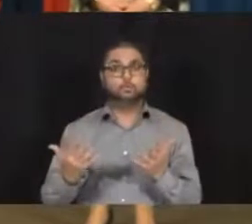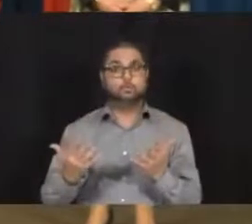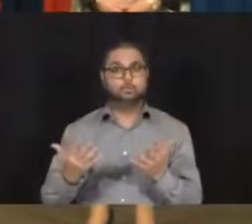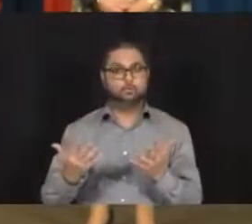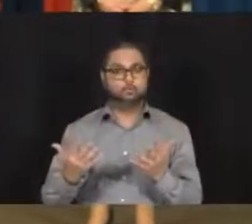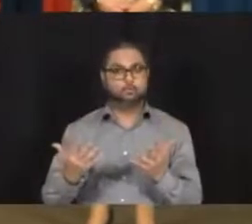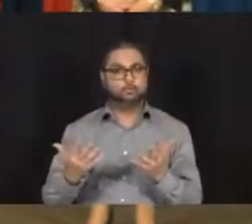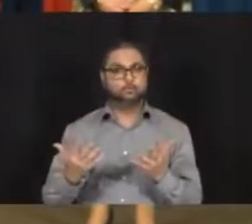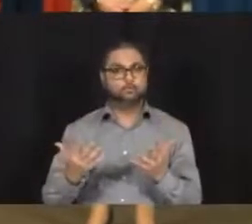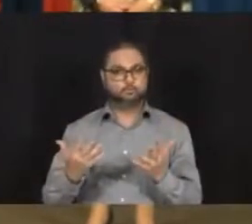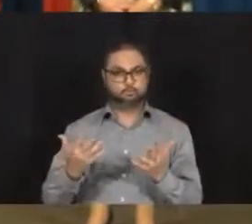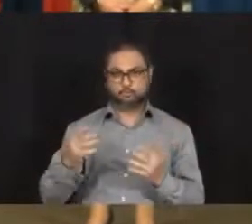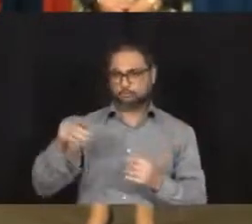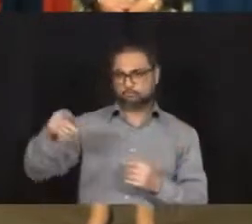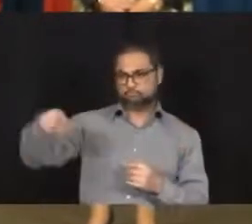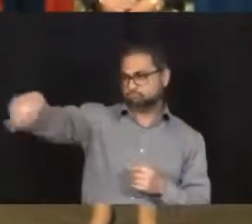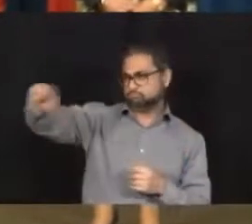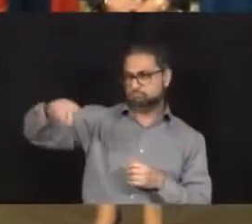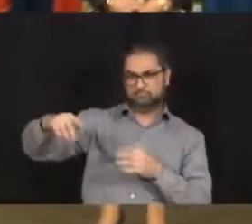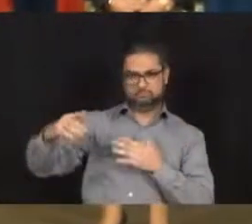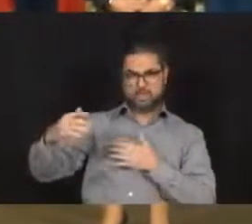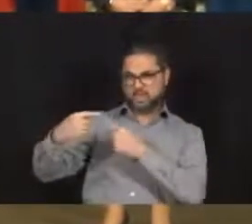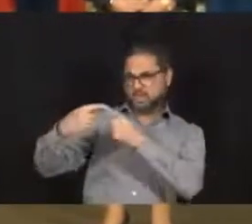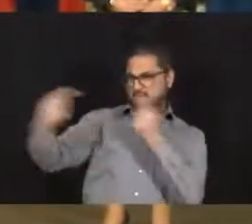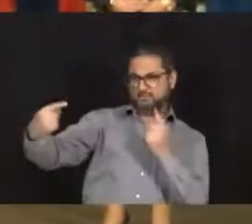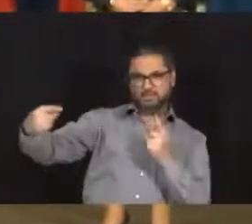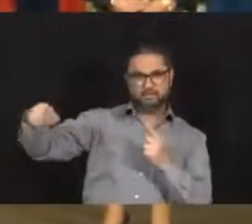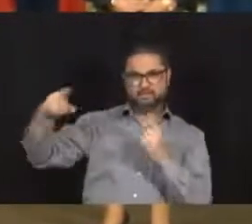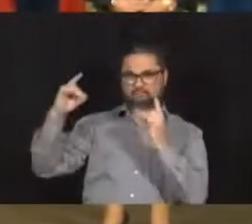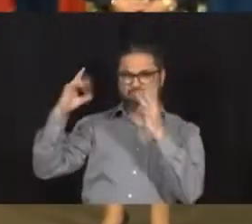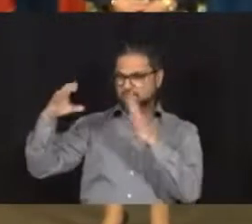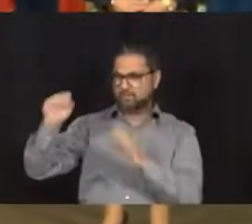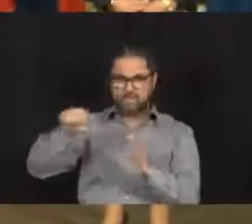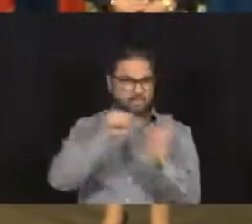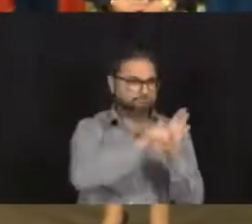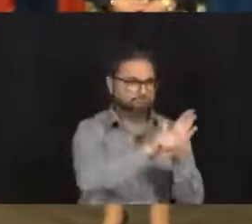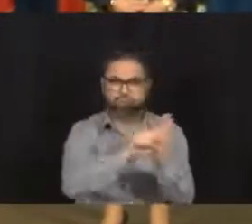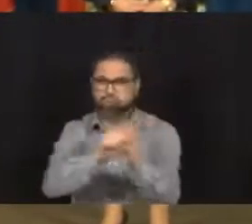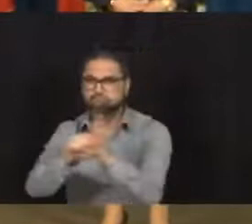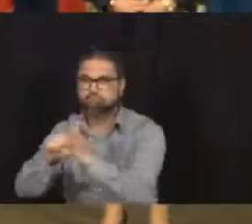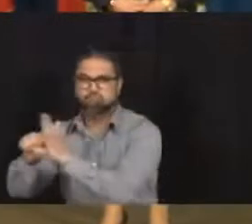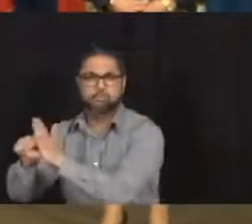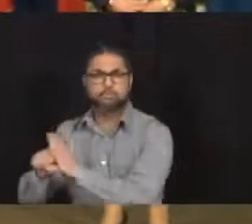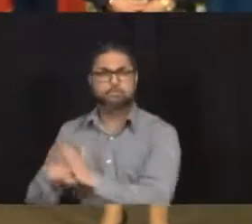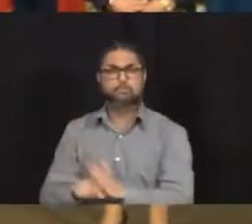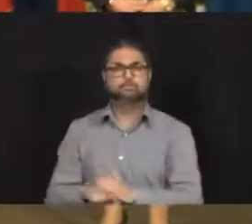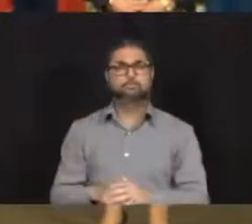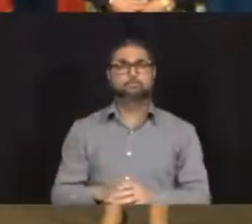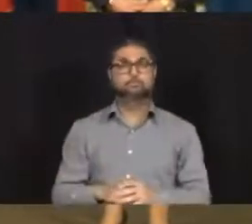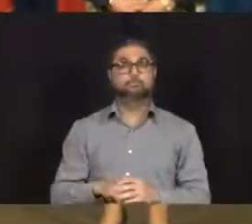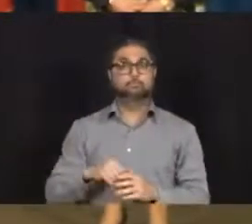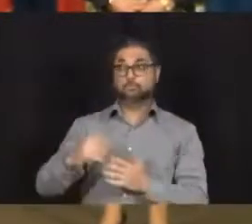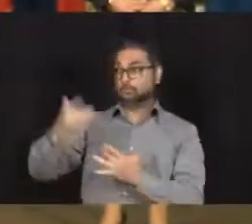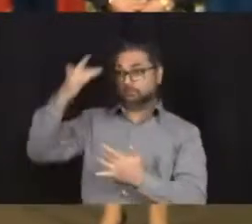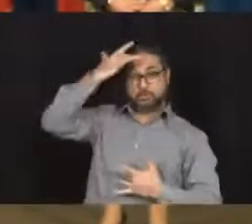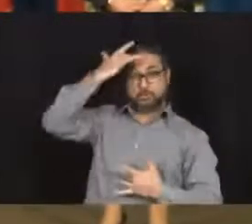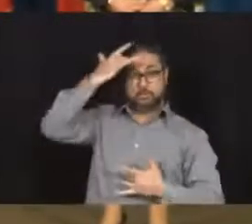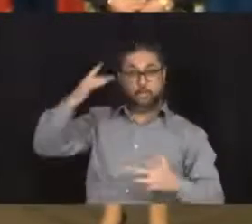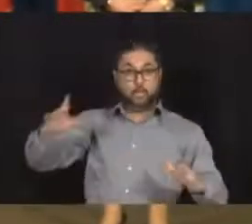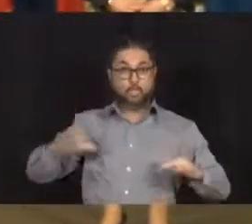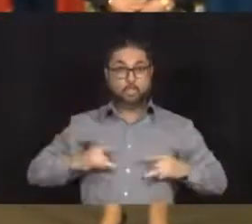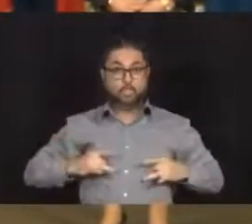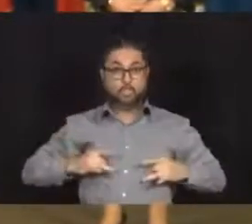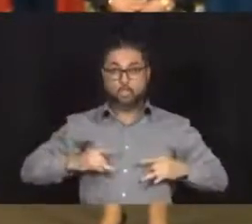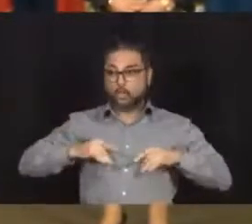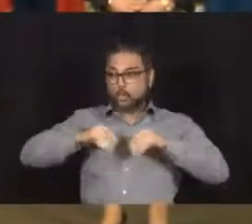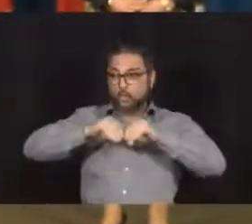a ruthless enemy, a deadly enemy. The virus is taking a terrible toll. People and